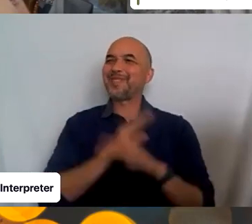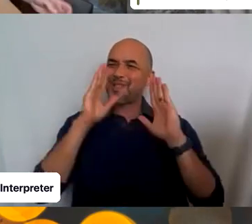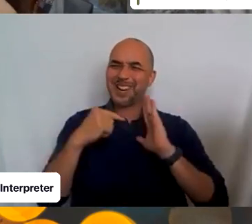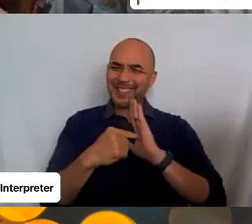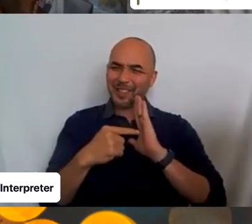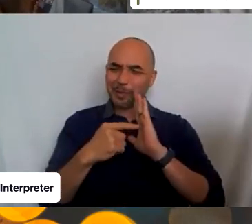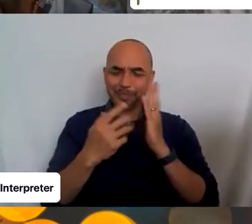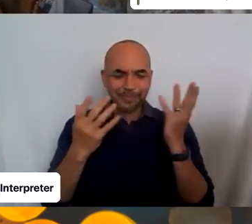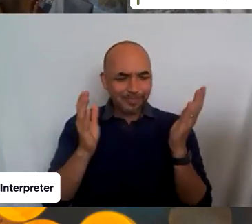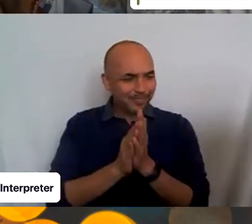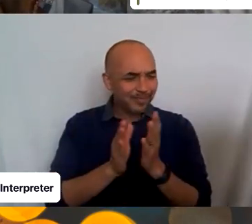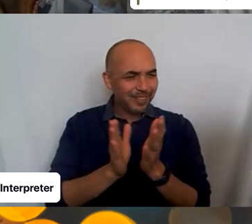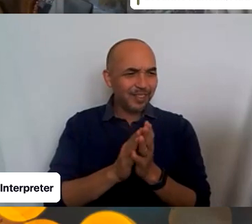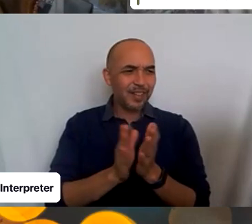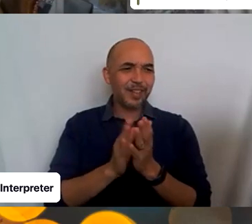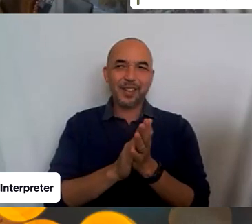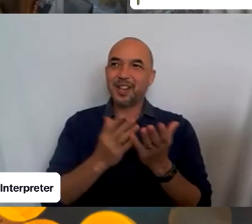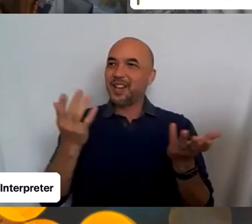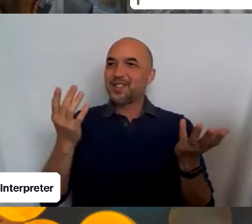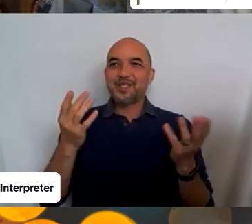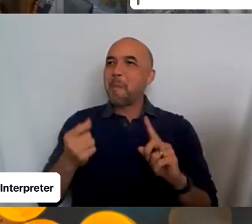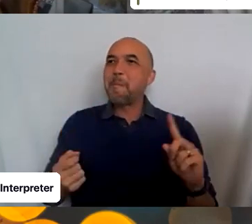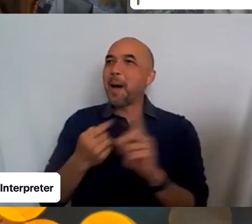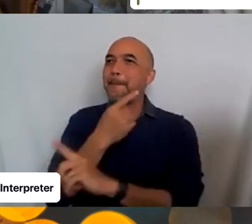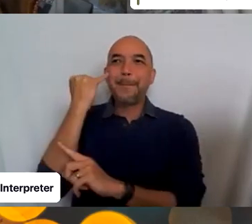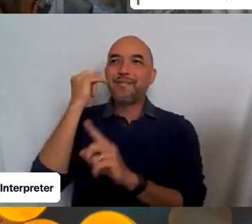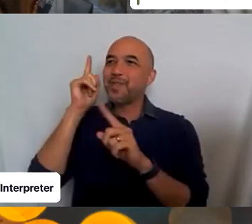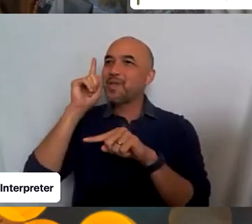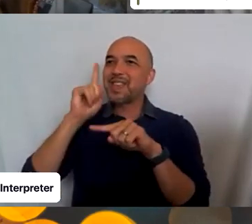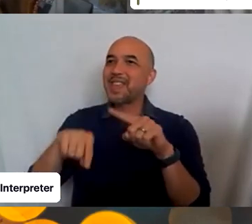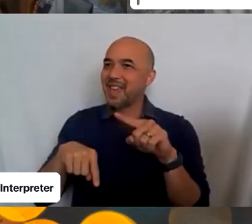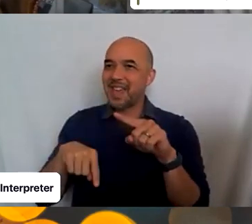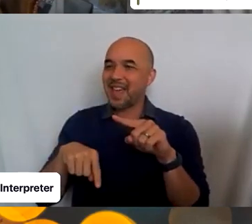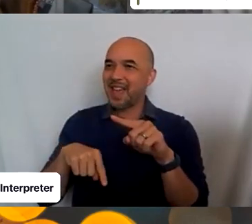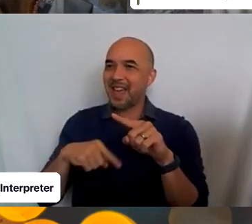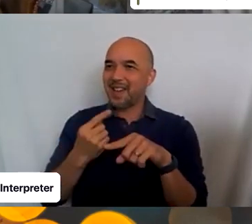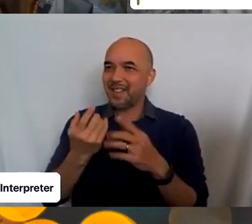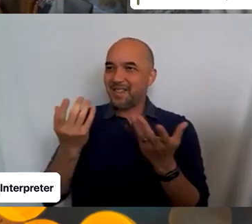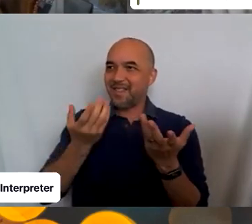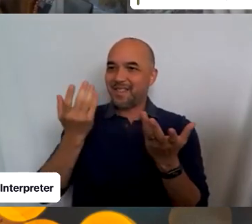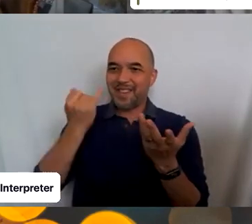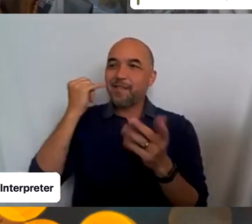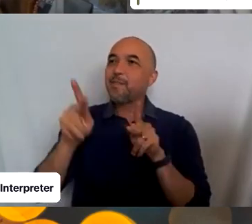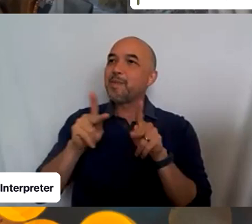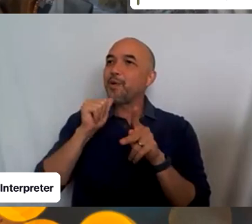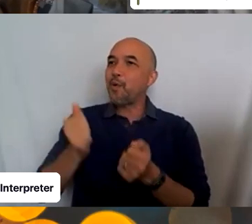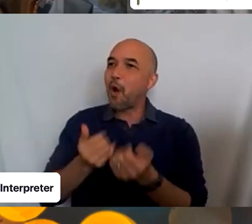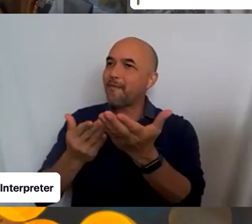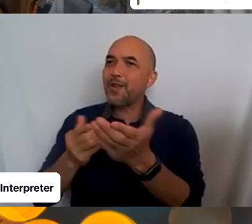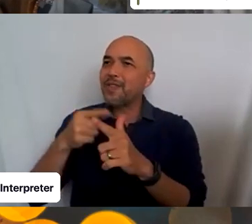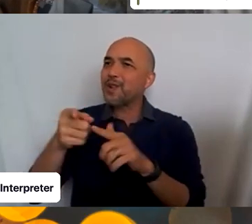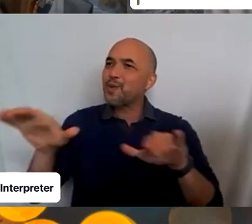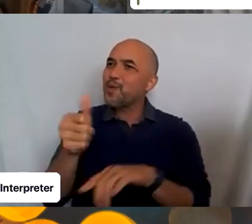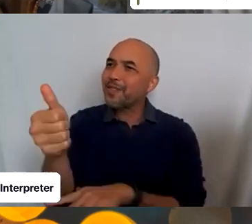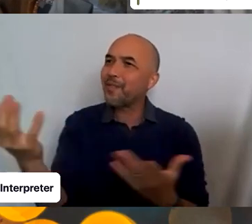just being such a go rogue. Like if you can't make it happen, if it's not happening, then you're going to do it on your own. And I absolutely love that,